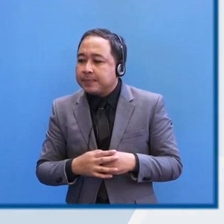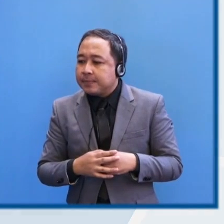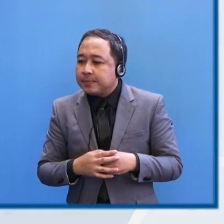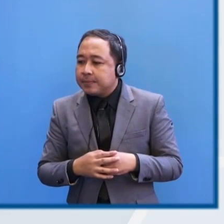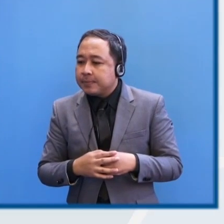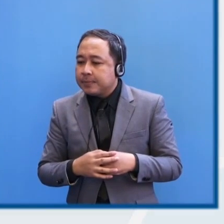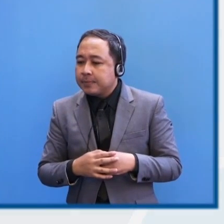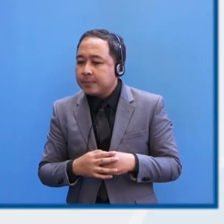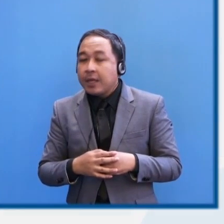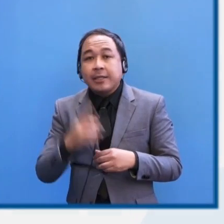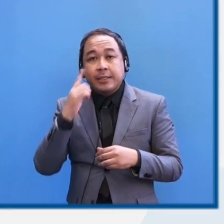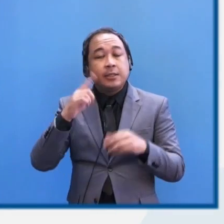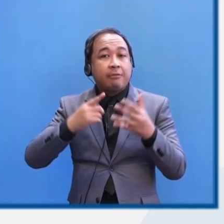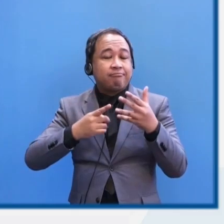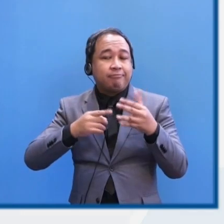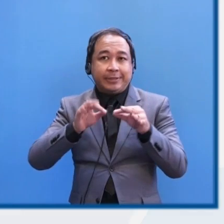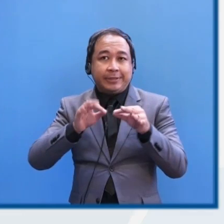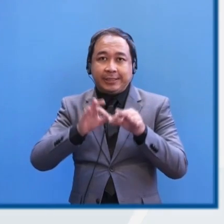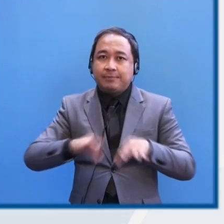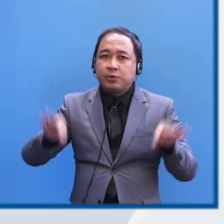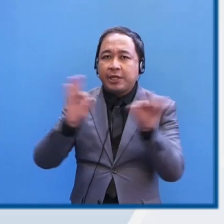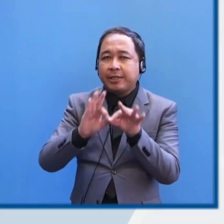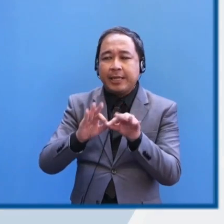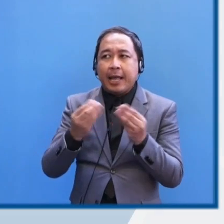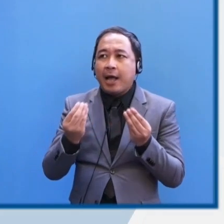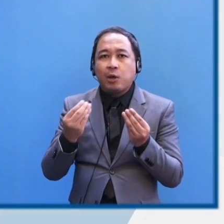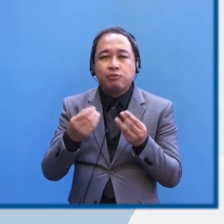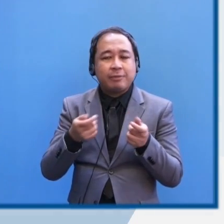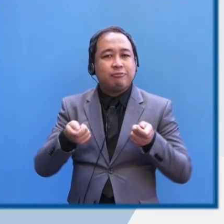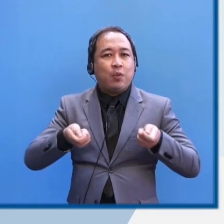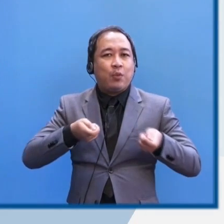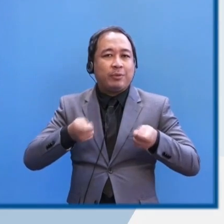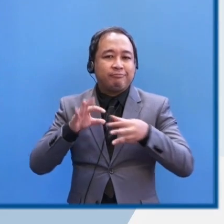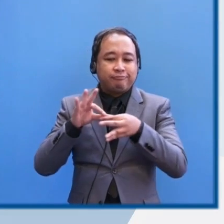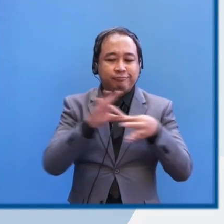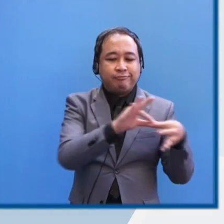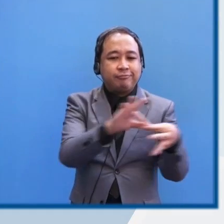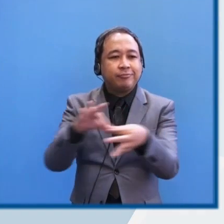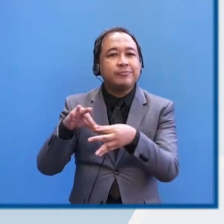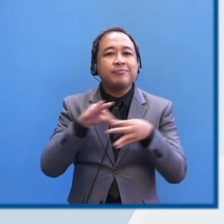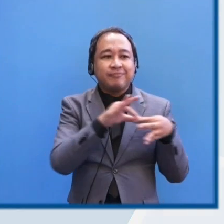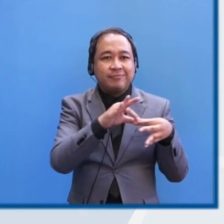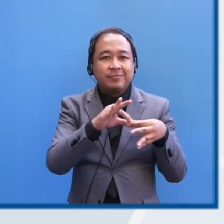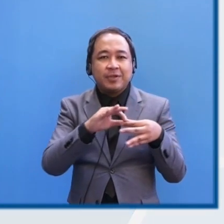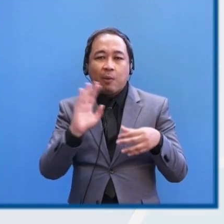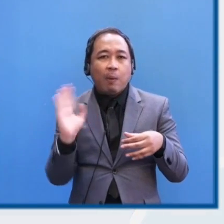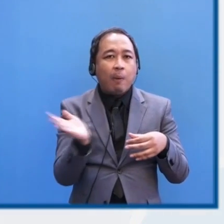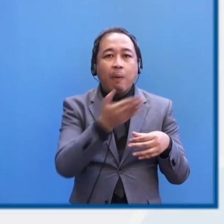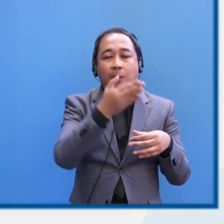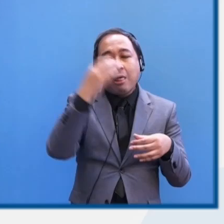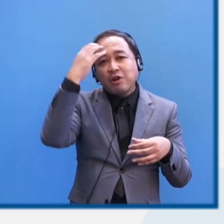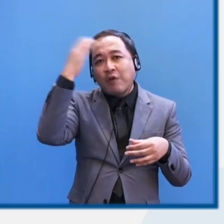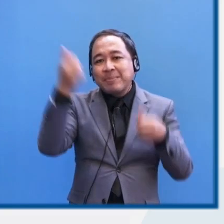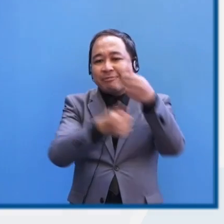is the coordination. So the coordination among the various ministries. And that is where I see that in the